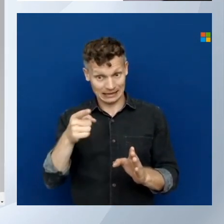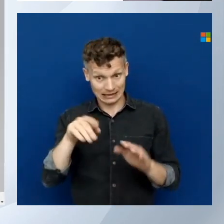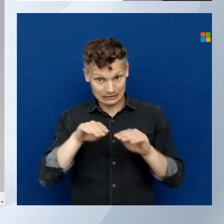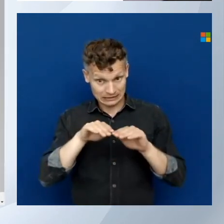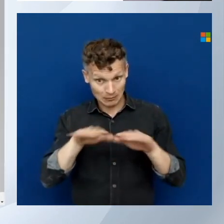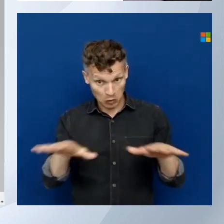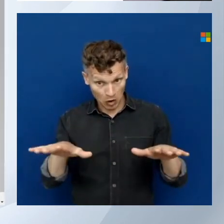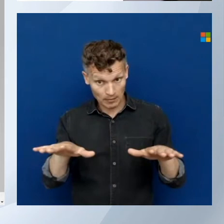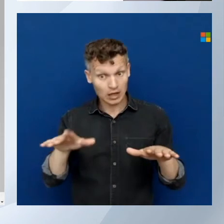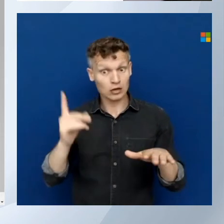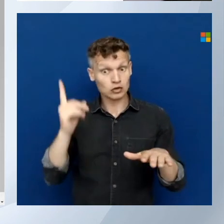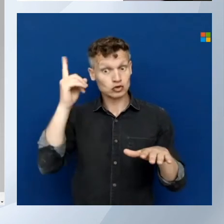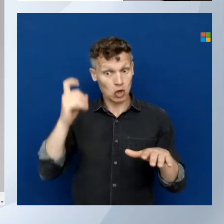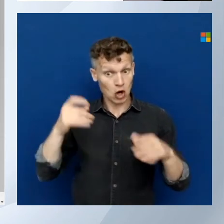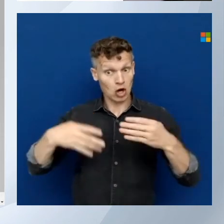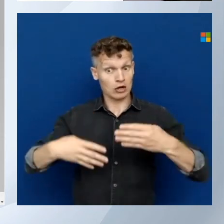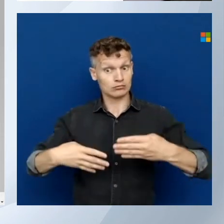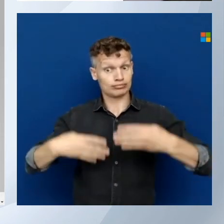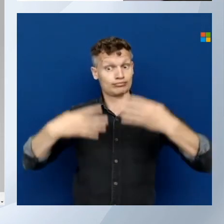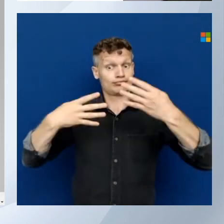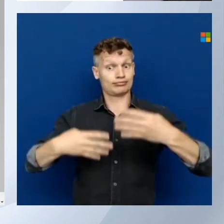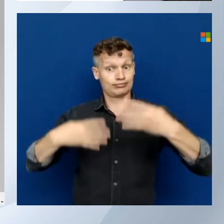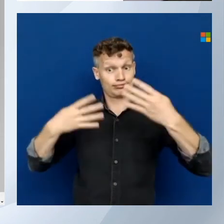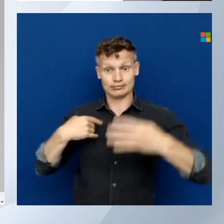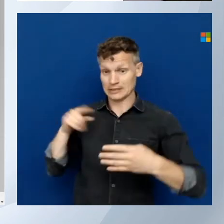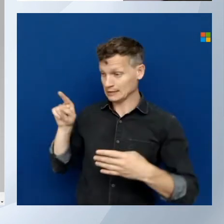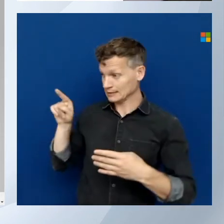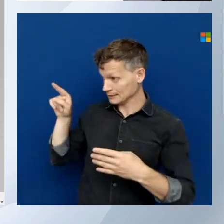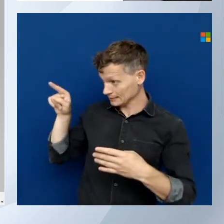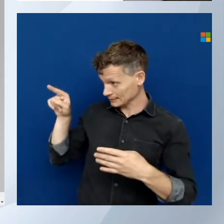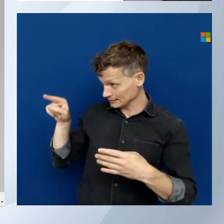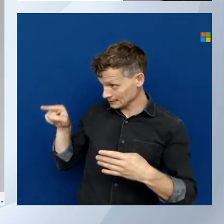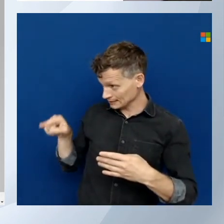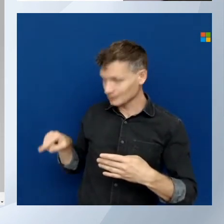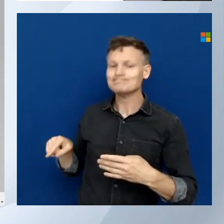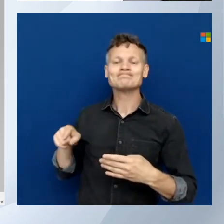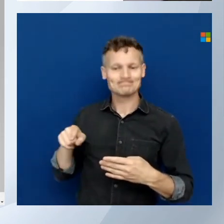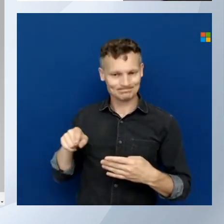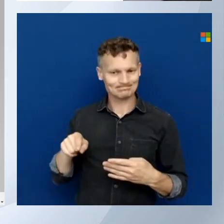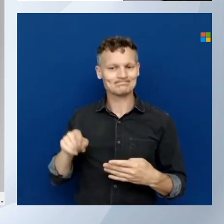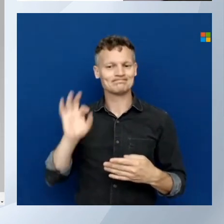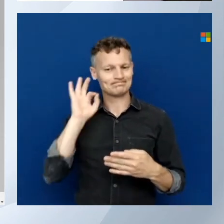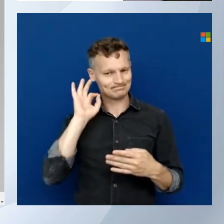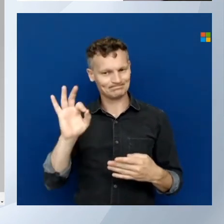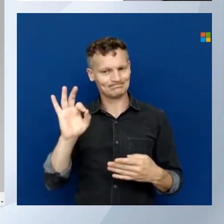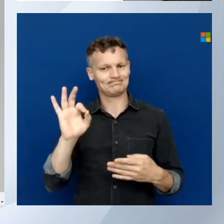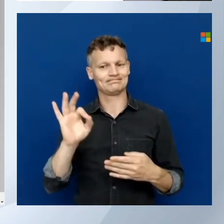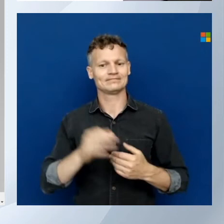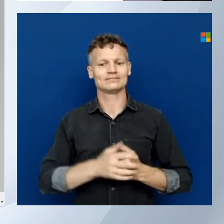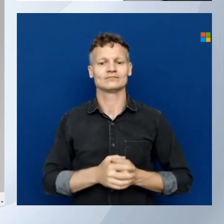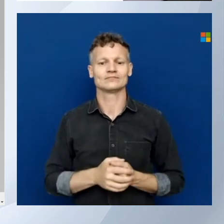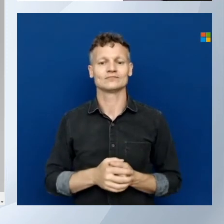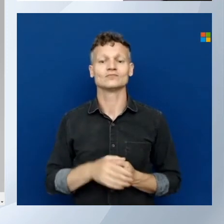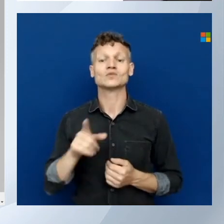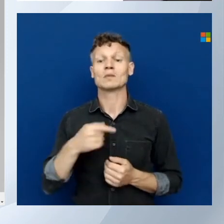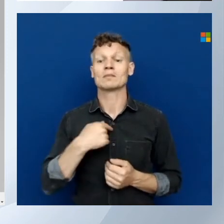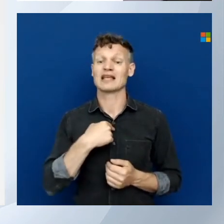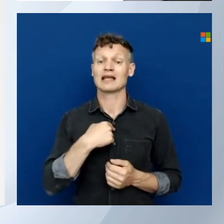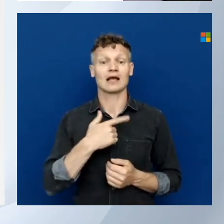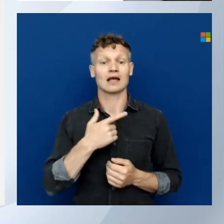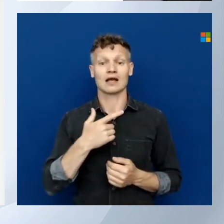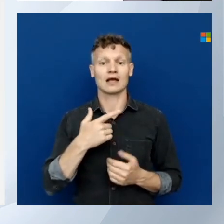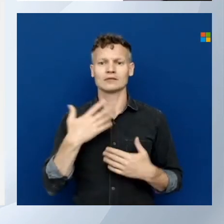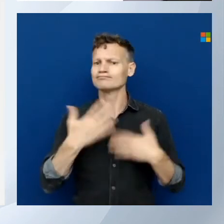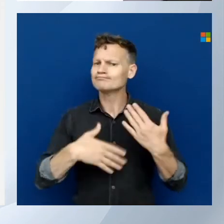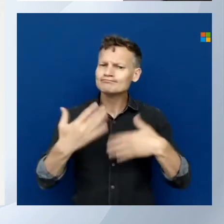I intended. Switching back to Azure DevOps, fast forwarding to the point where it says that the deployment